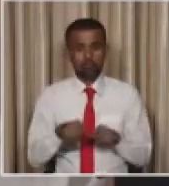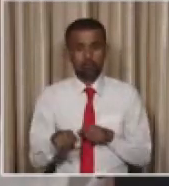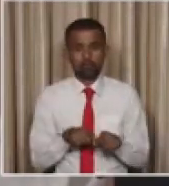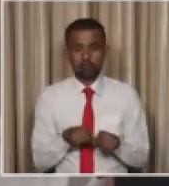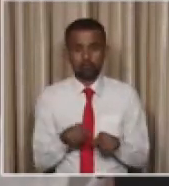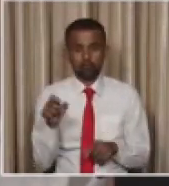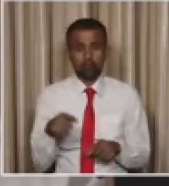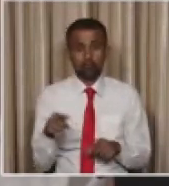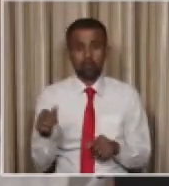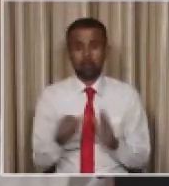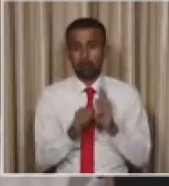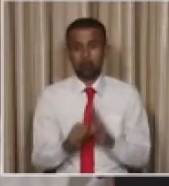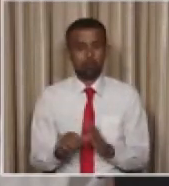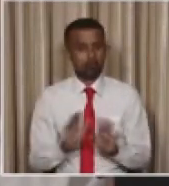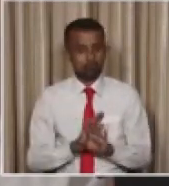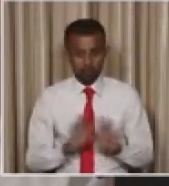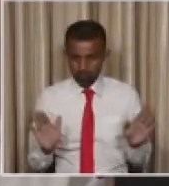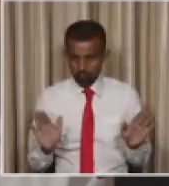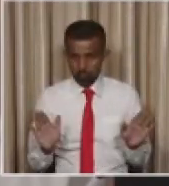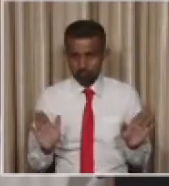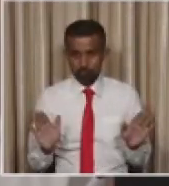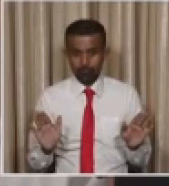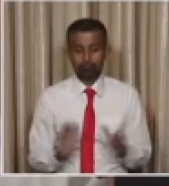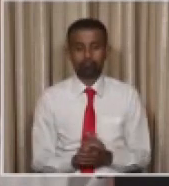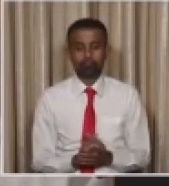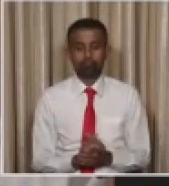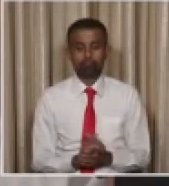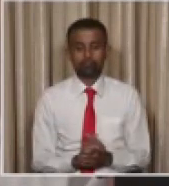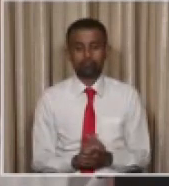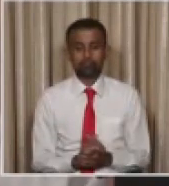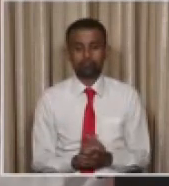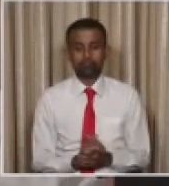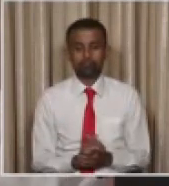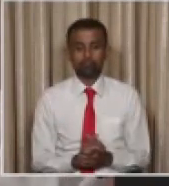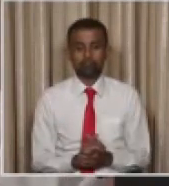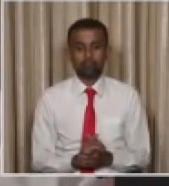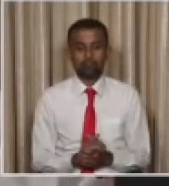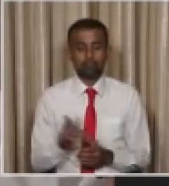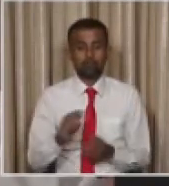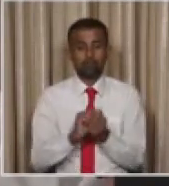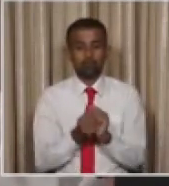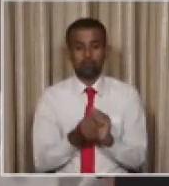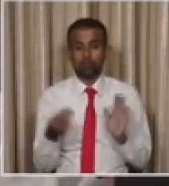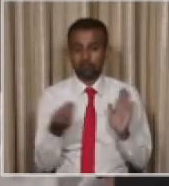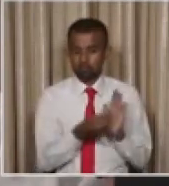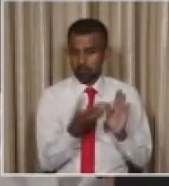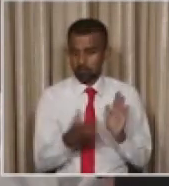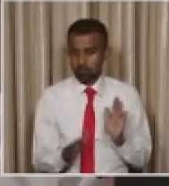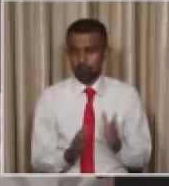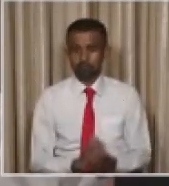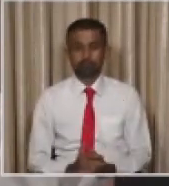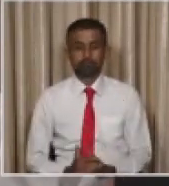anyway follows from the average function duties which have been given to us under fundamental